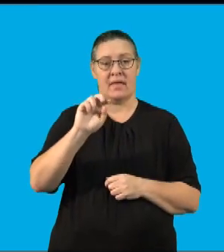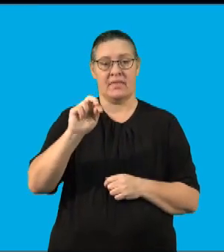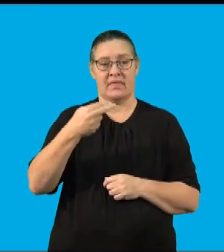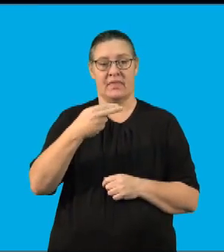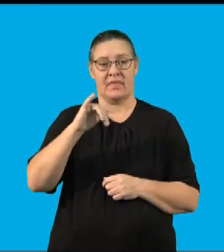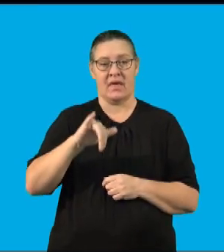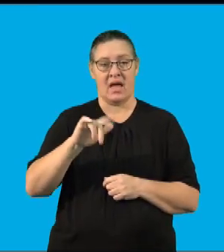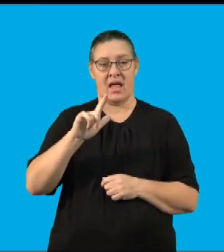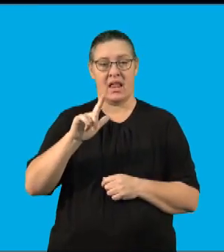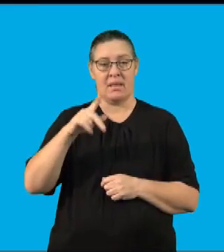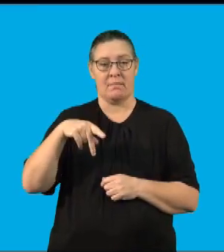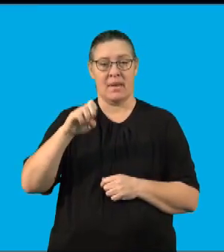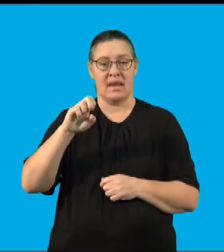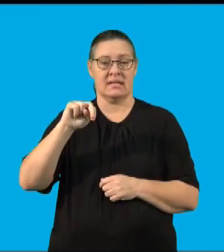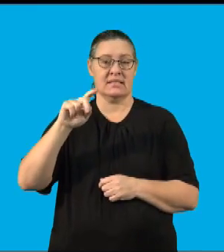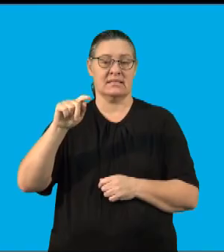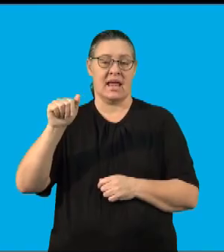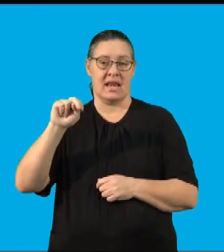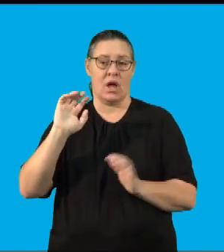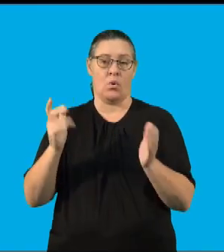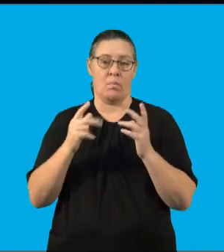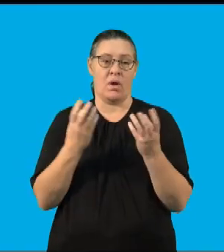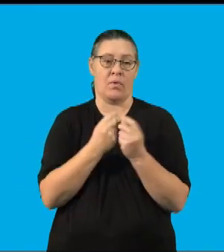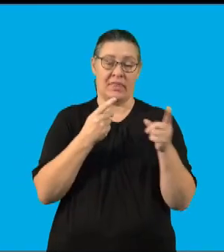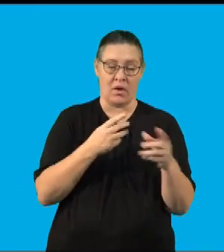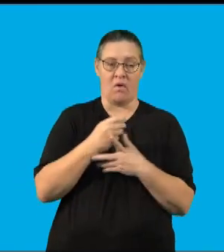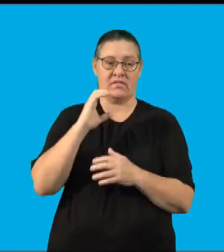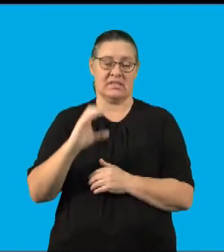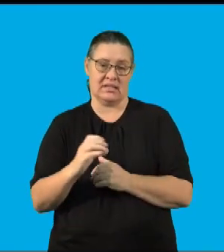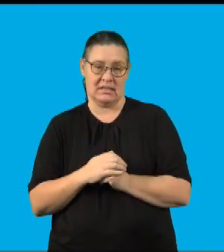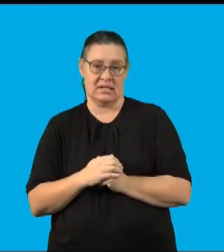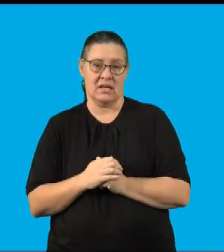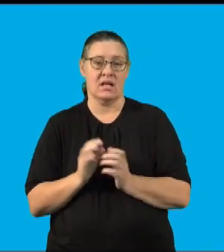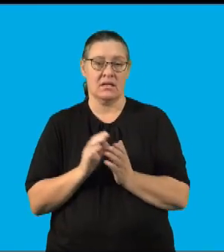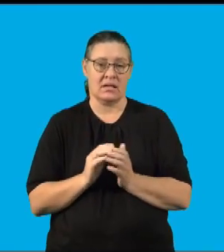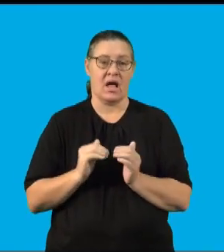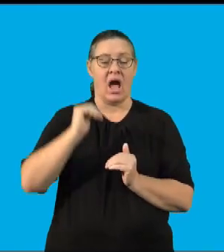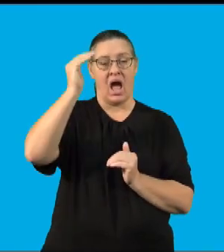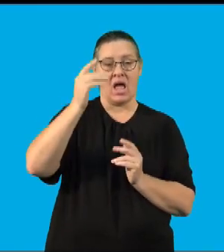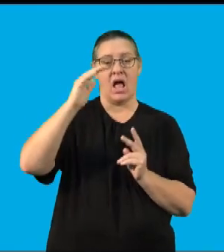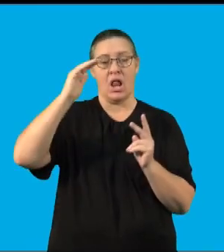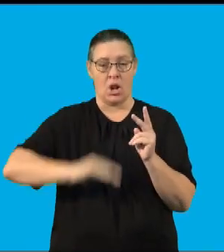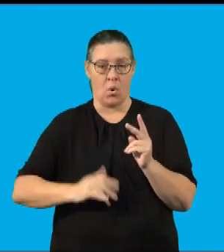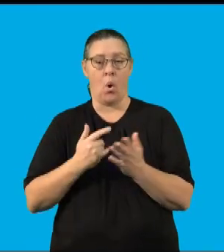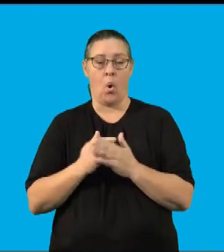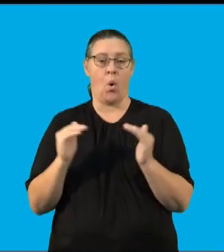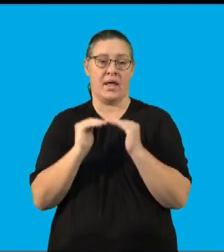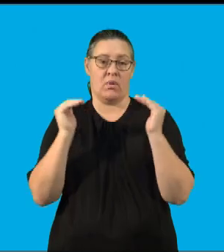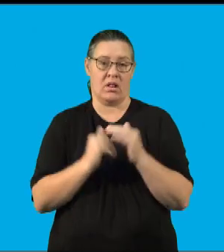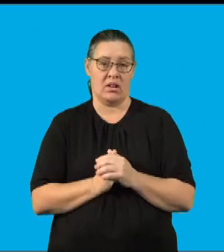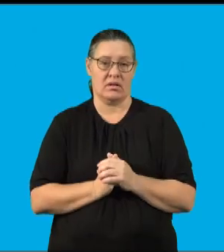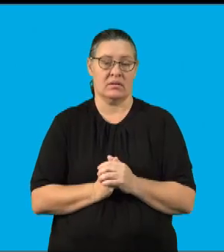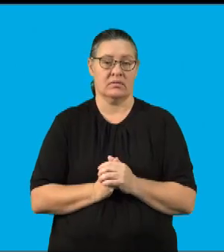2-methyl pentane compare to that of compound C? Write down only higher than, lower than, or equal